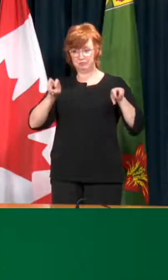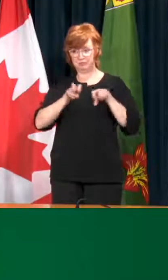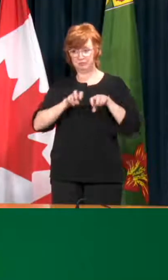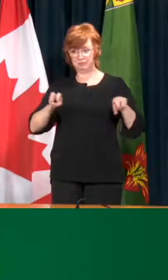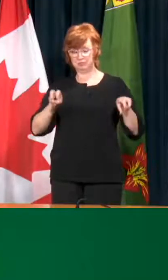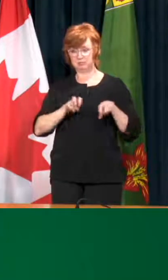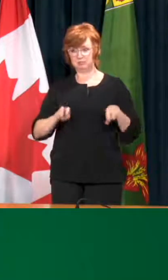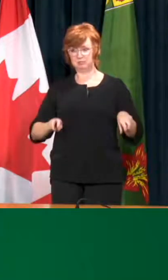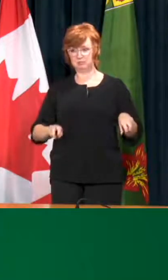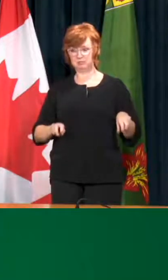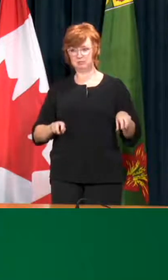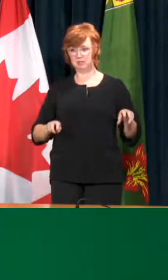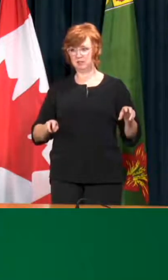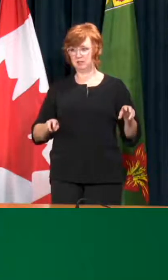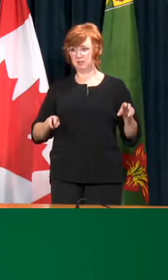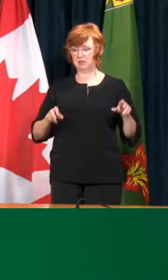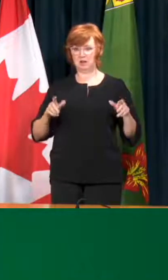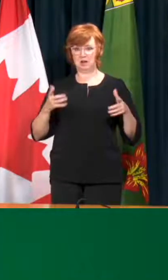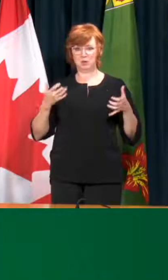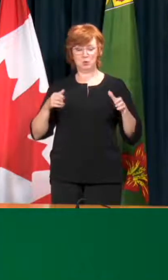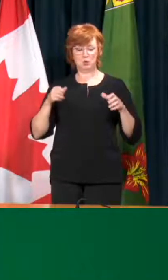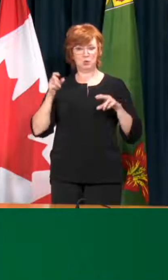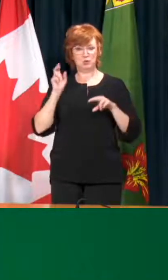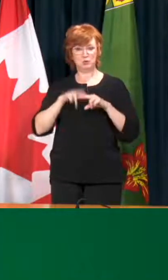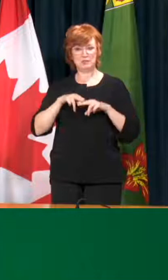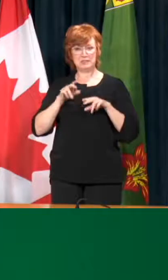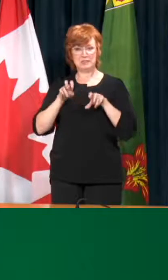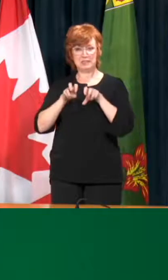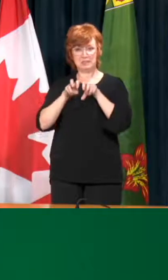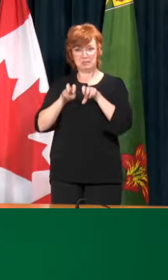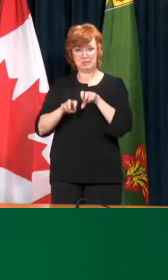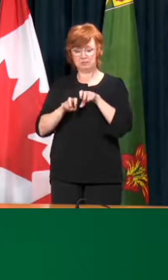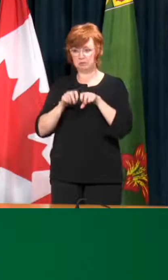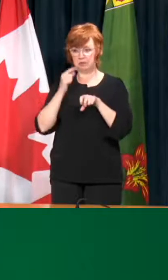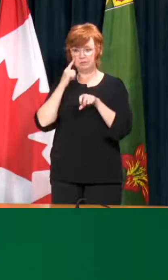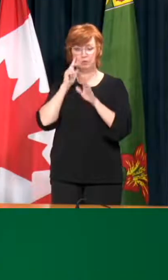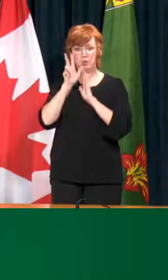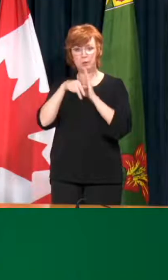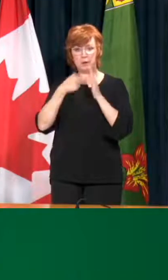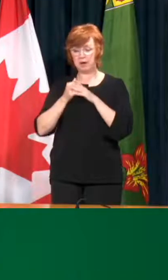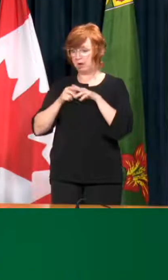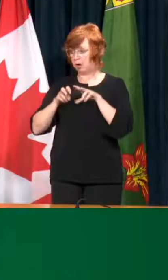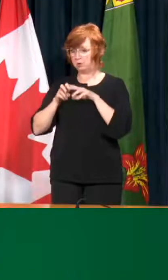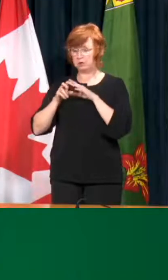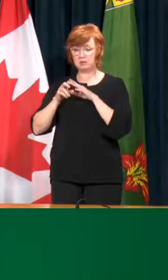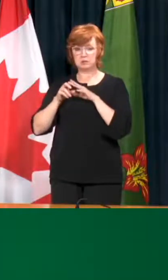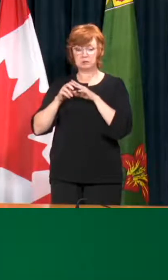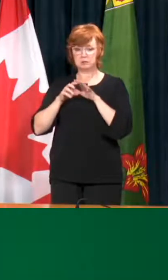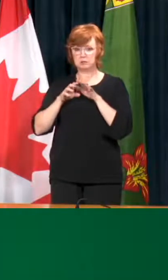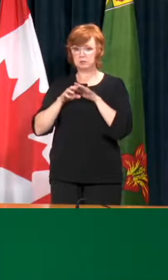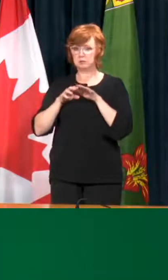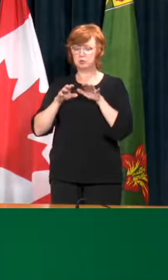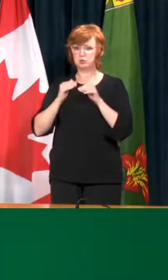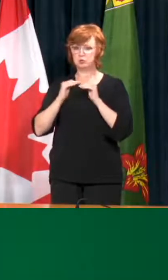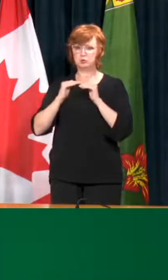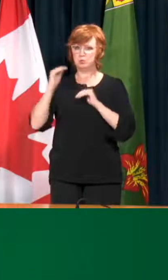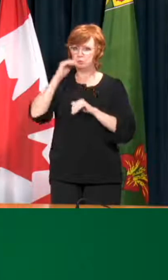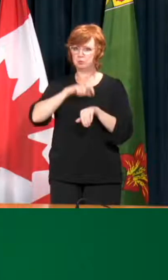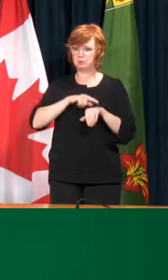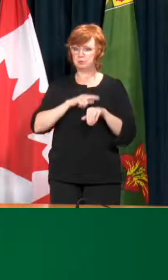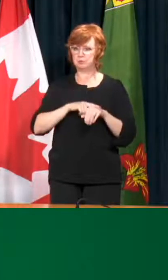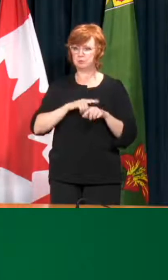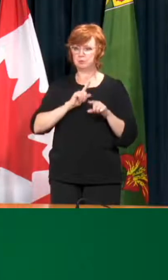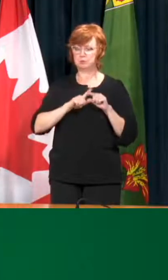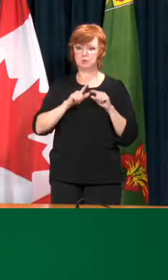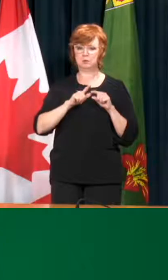the routines are set up so that we are safe at that level. We already know that indoor or outdoor gatherings where food